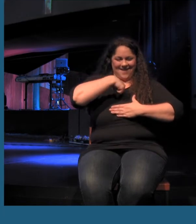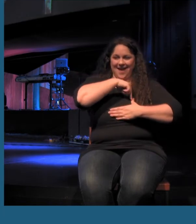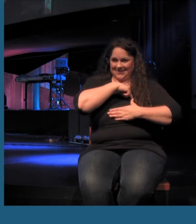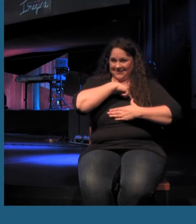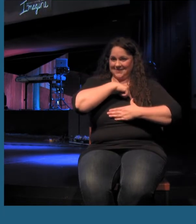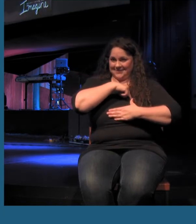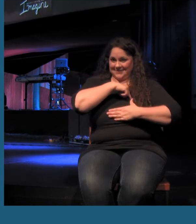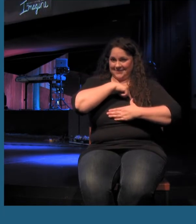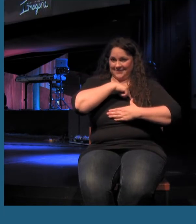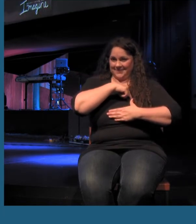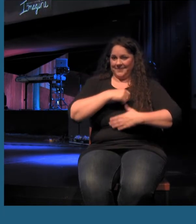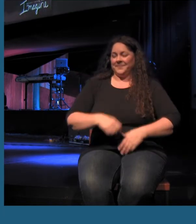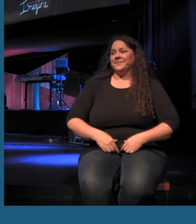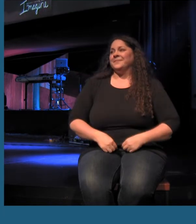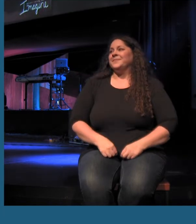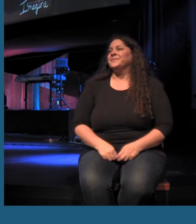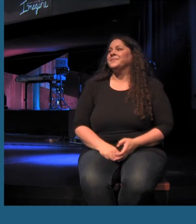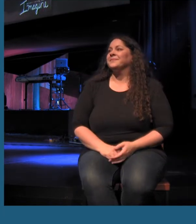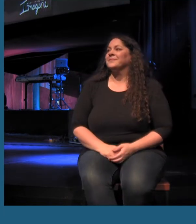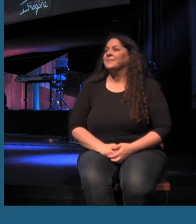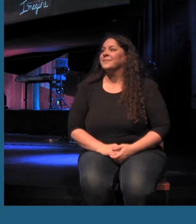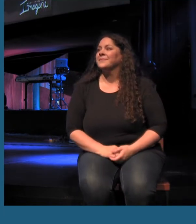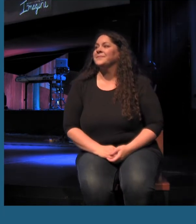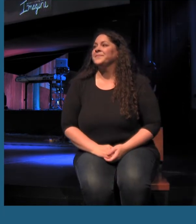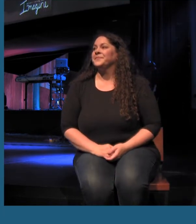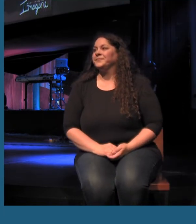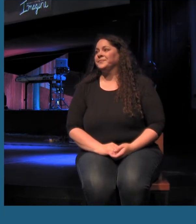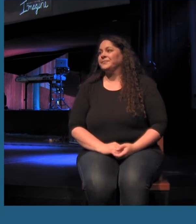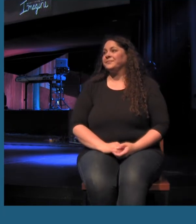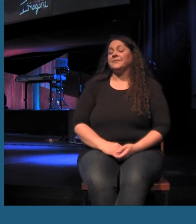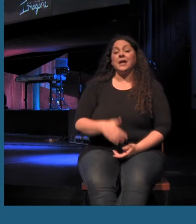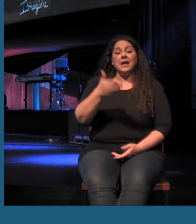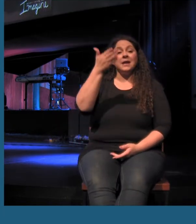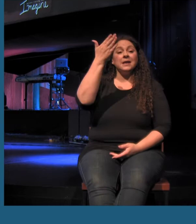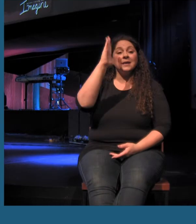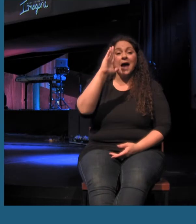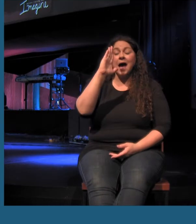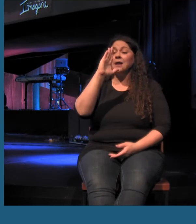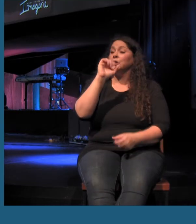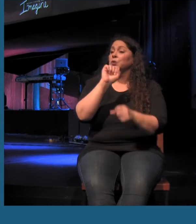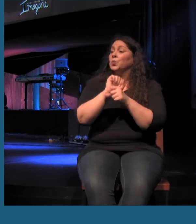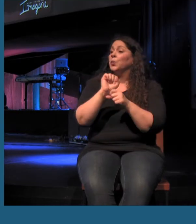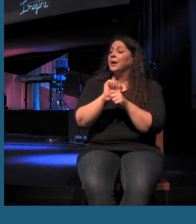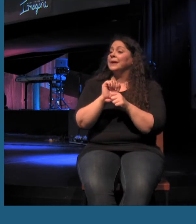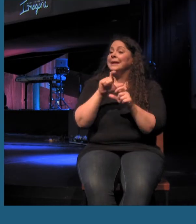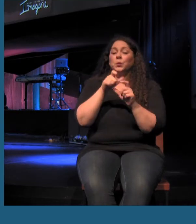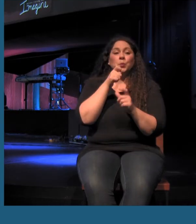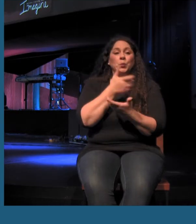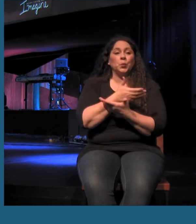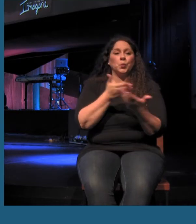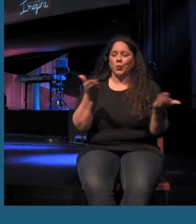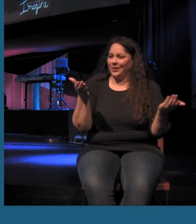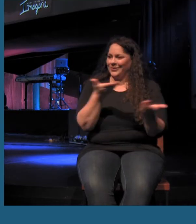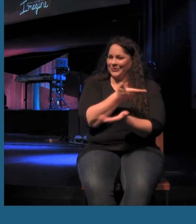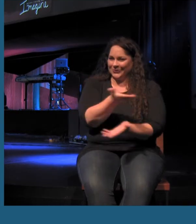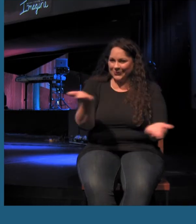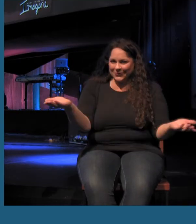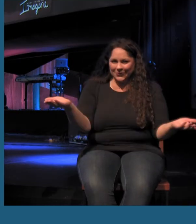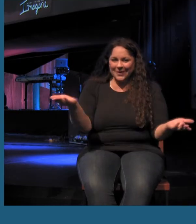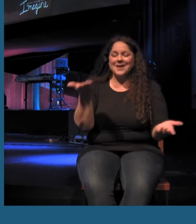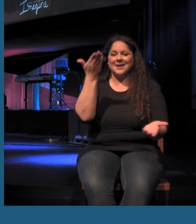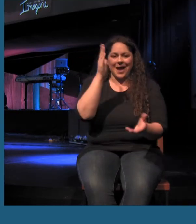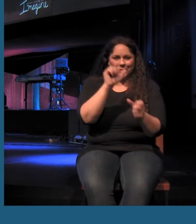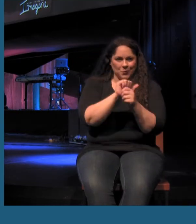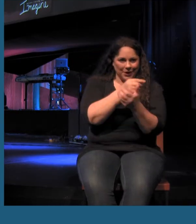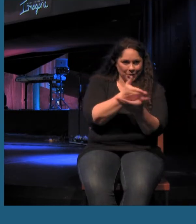Philippians 2:13. He says, "For God is working in" who? You. God is working in you. God is working in